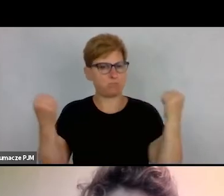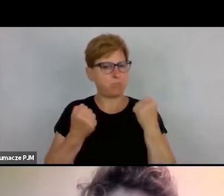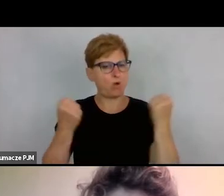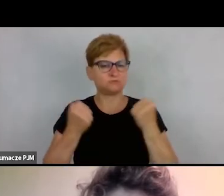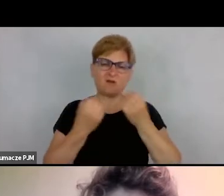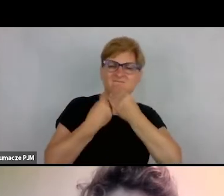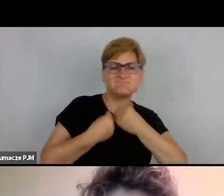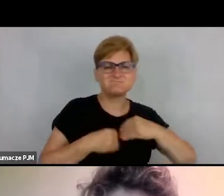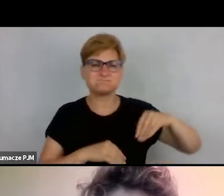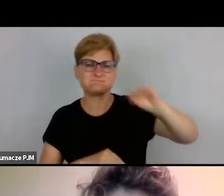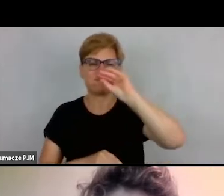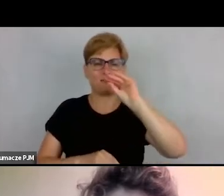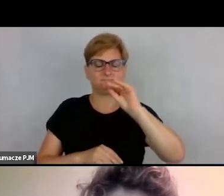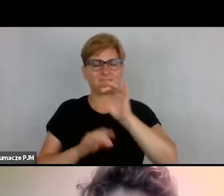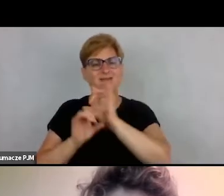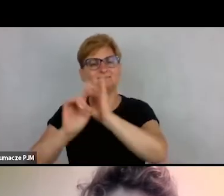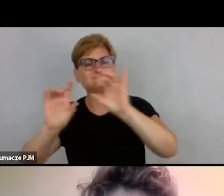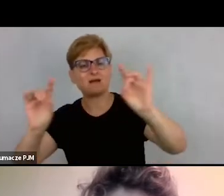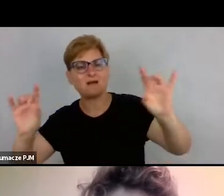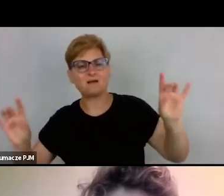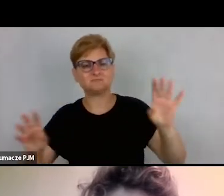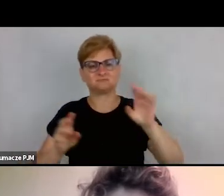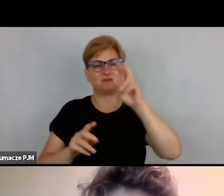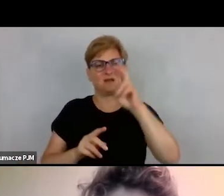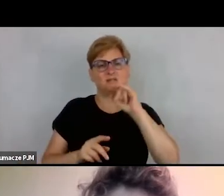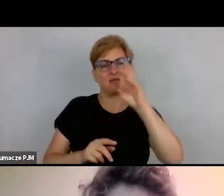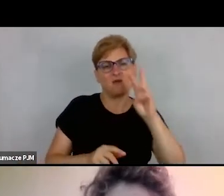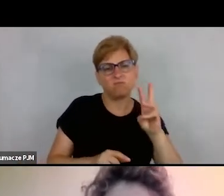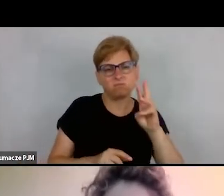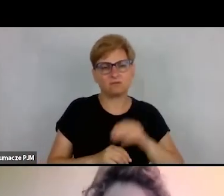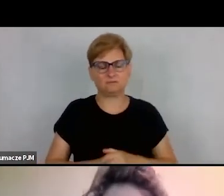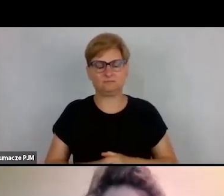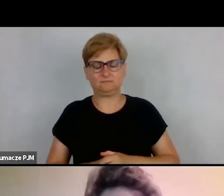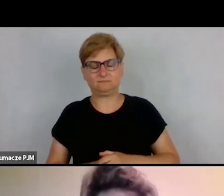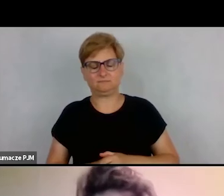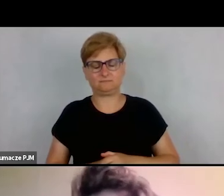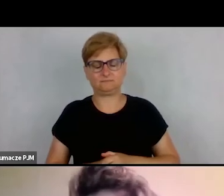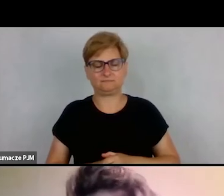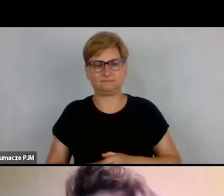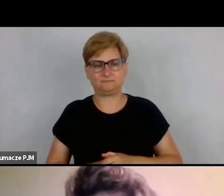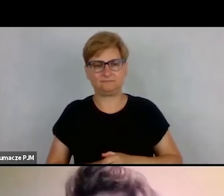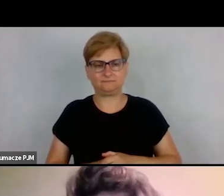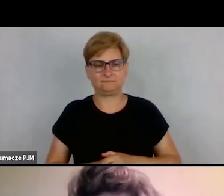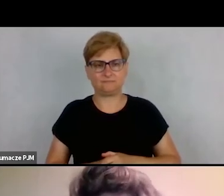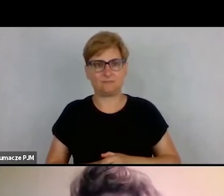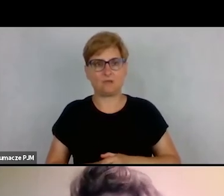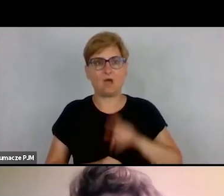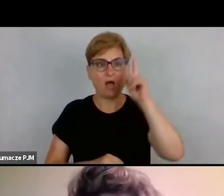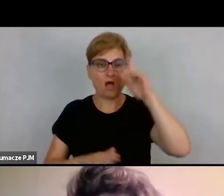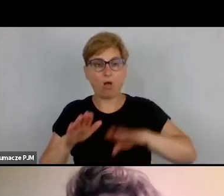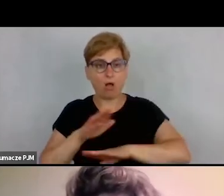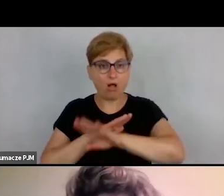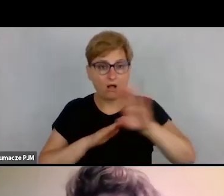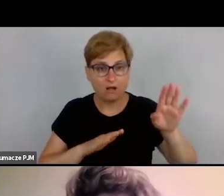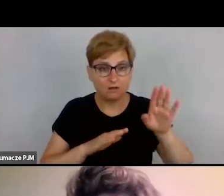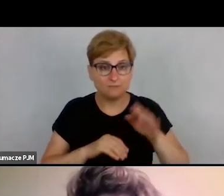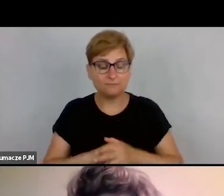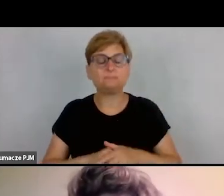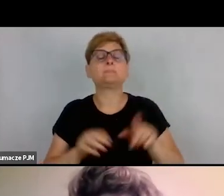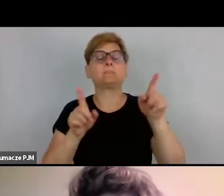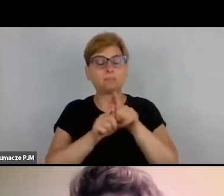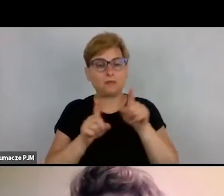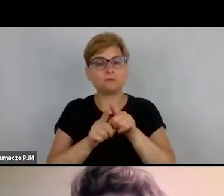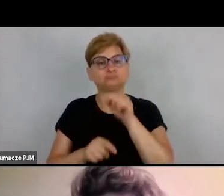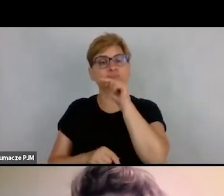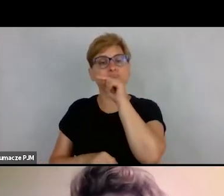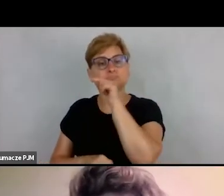HIV and women's vulnerabilities to contracting HIV. So women who are unable to negotiate the terms